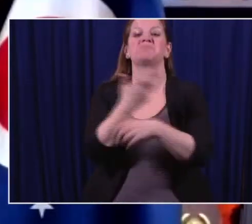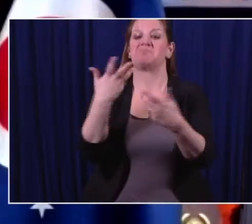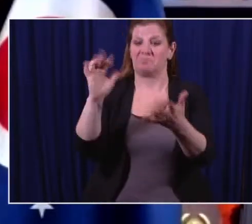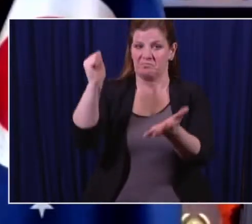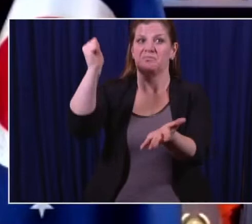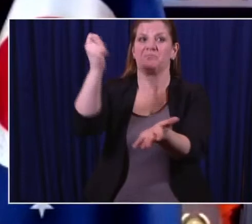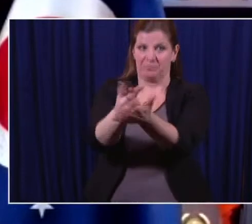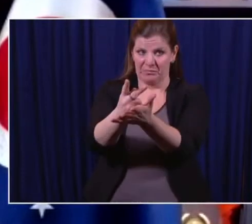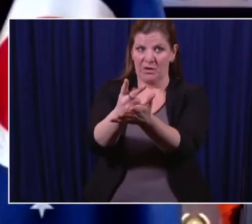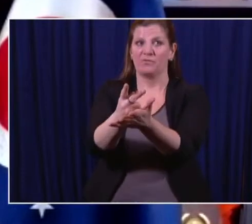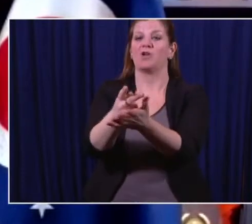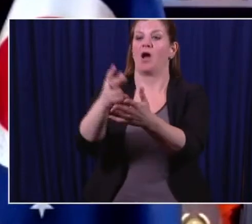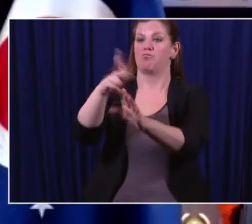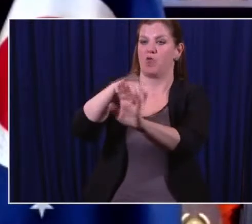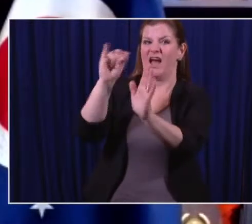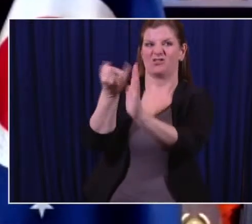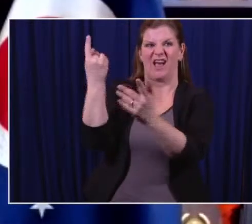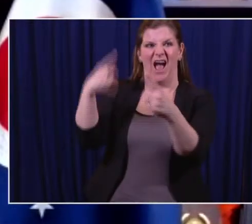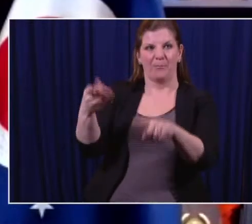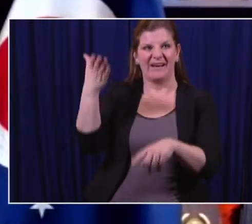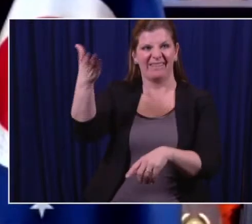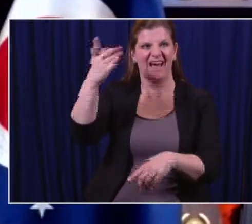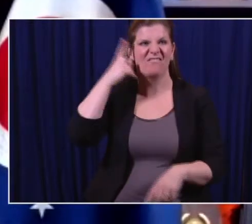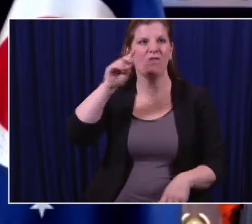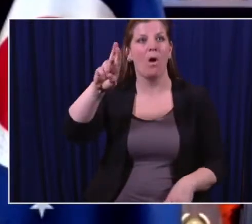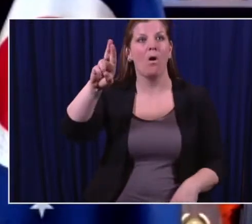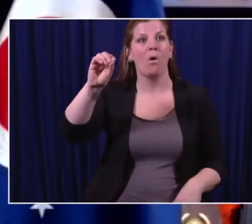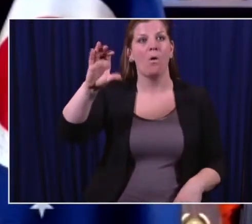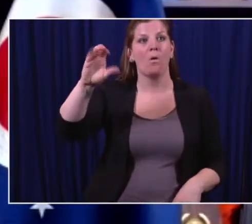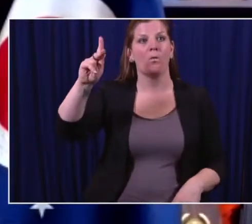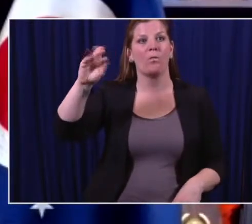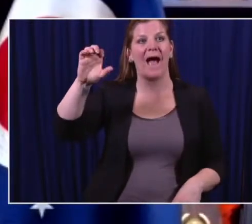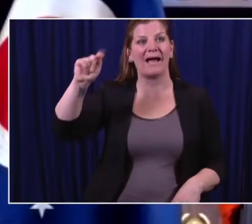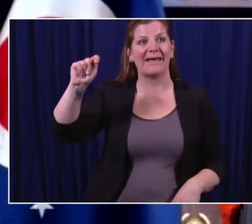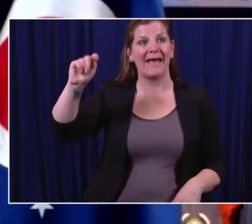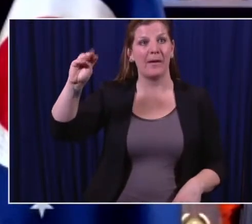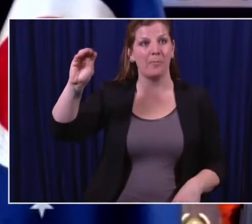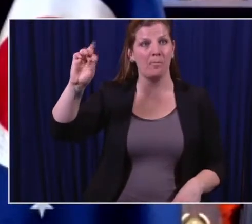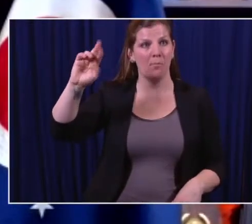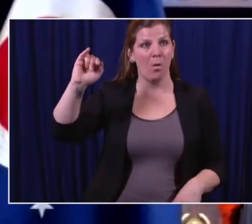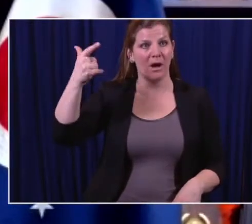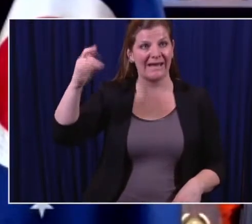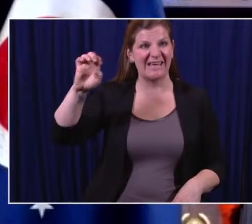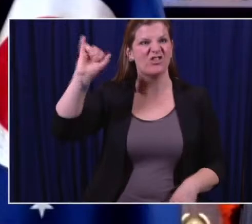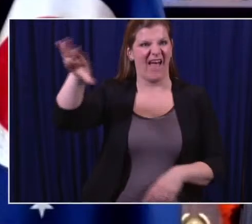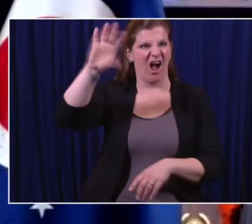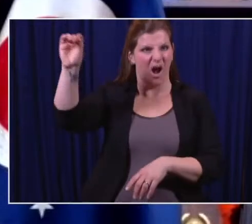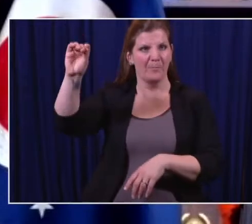credit assistance for Rocket Mortgage, which is expanding in Cleveland.